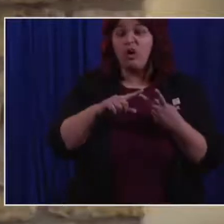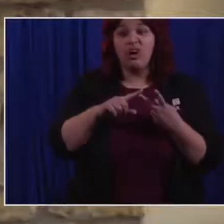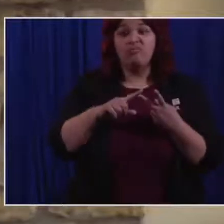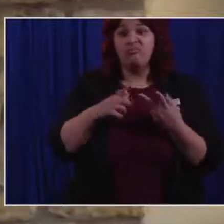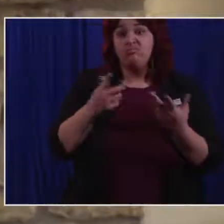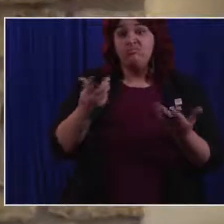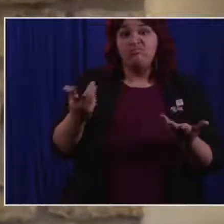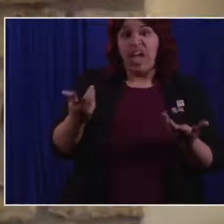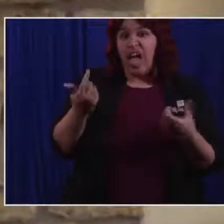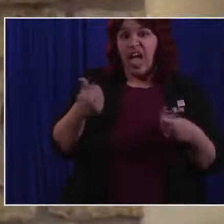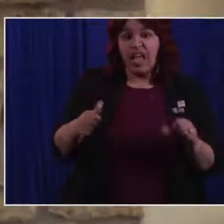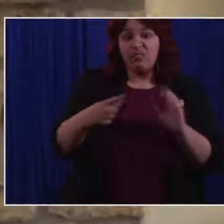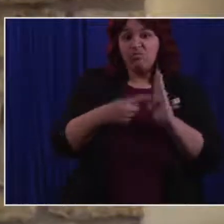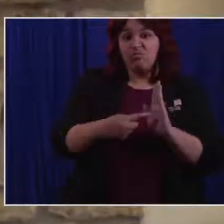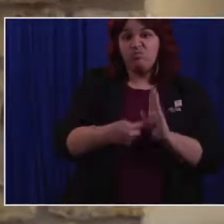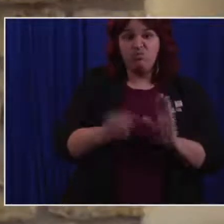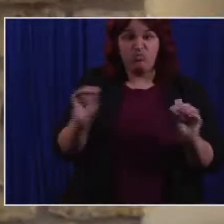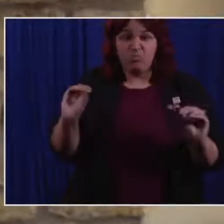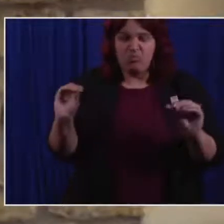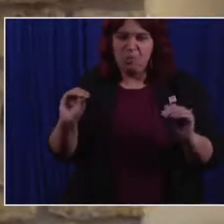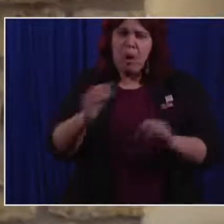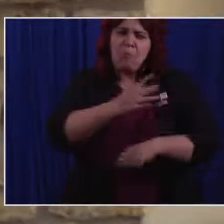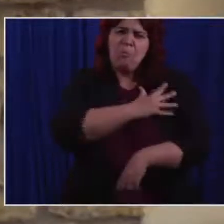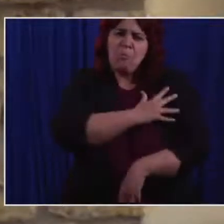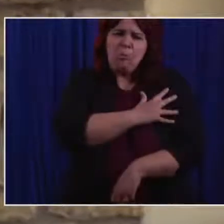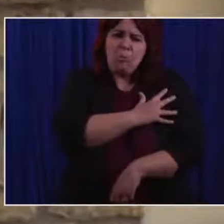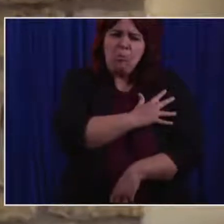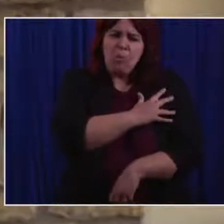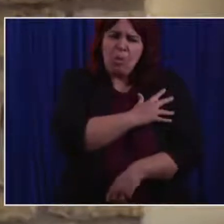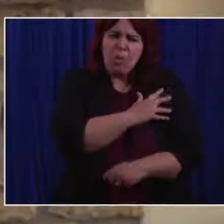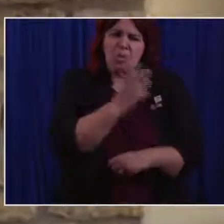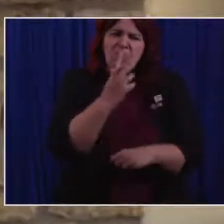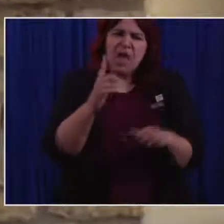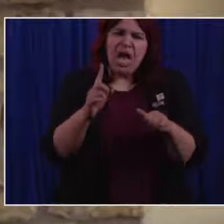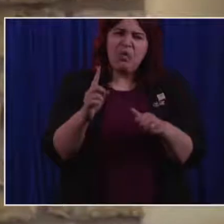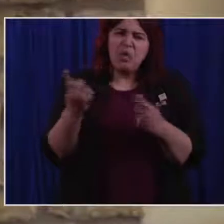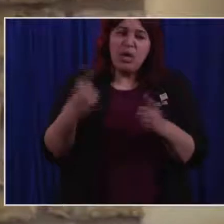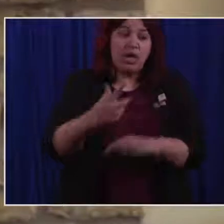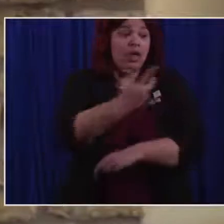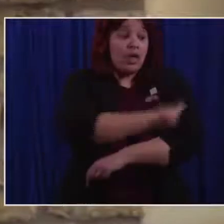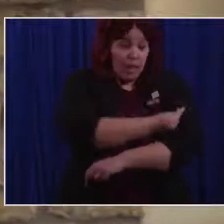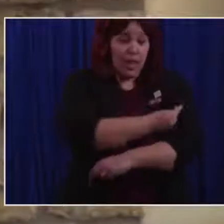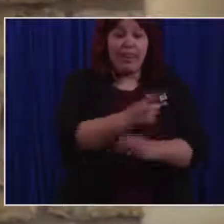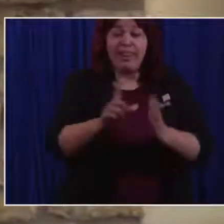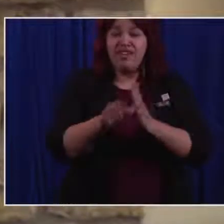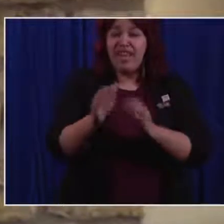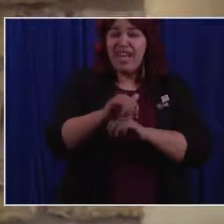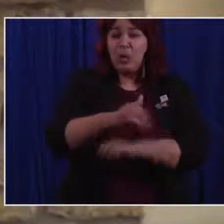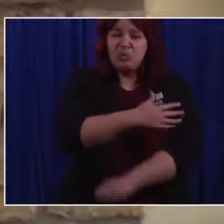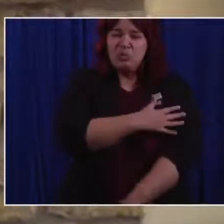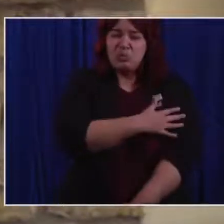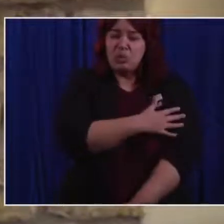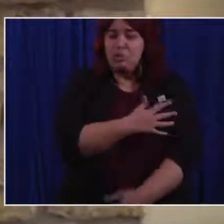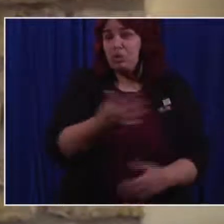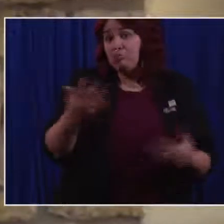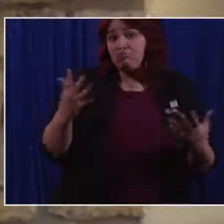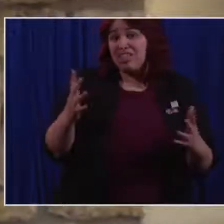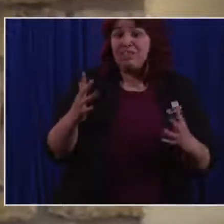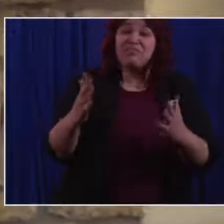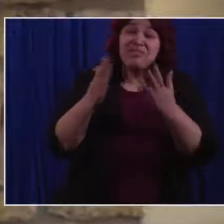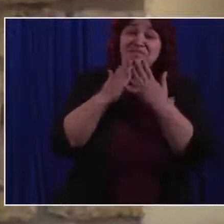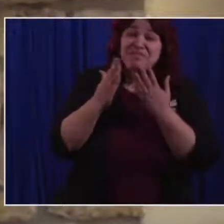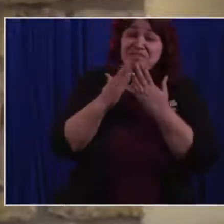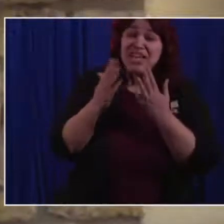only thing was a little sore arm, maybe the first night, and that was about it. But we're doing well. Thank you very much.